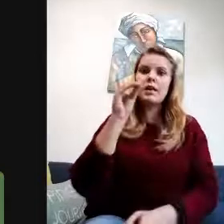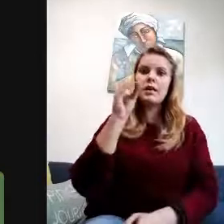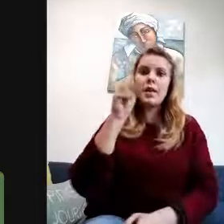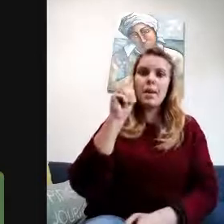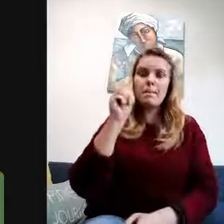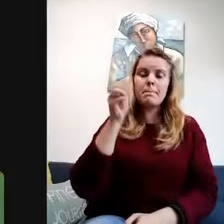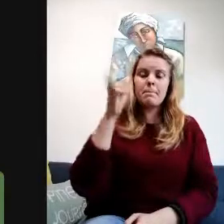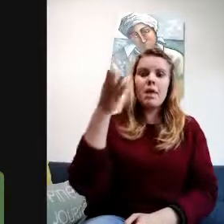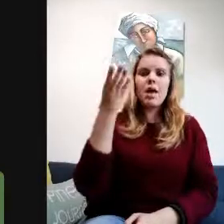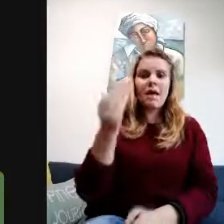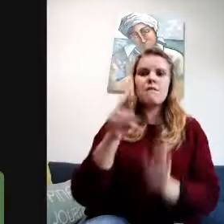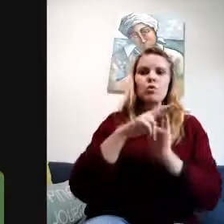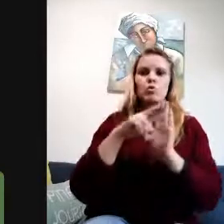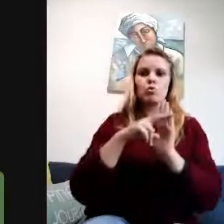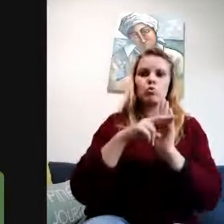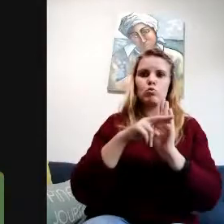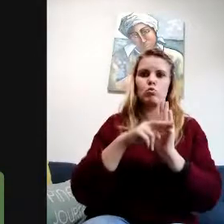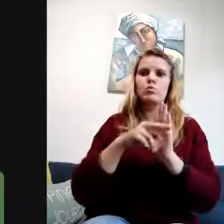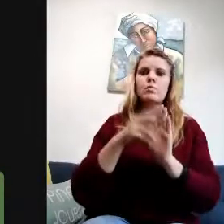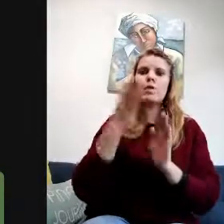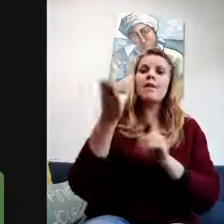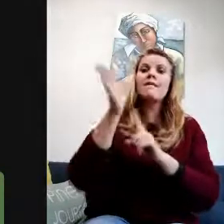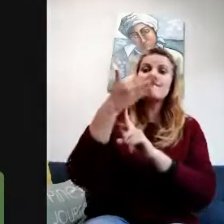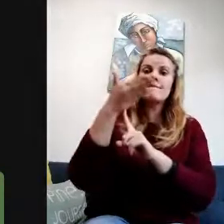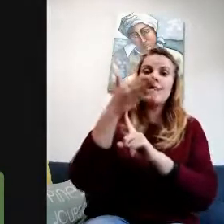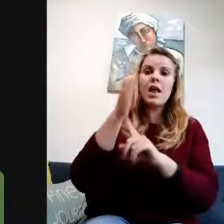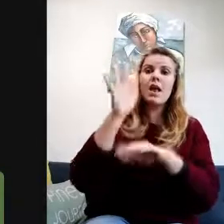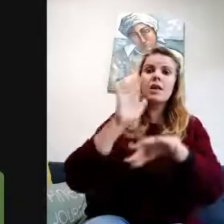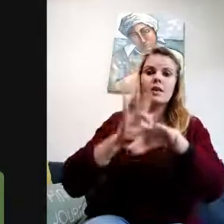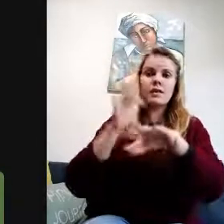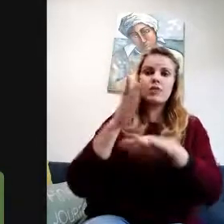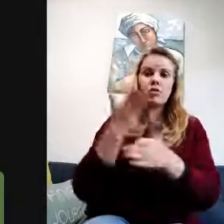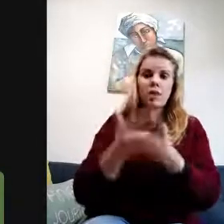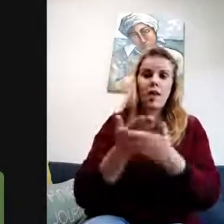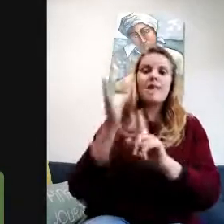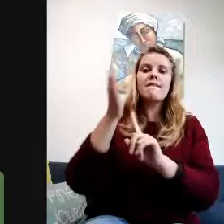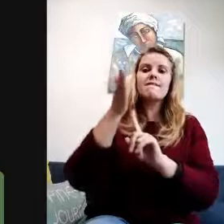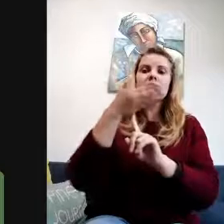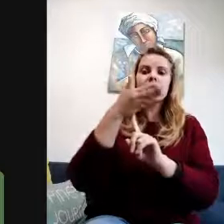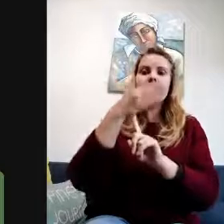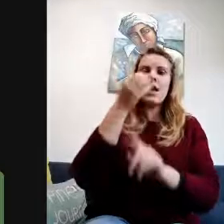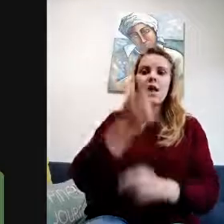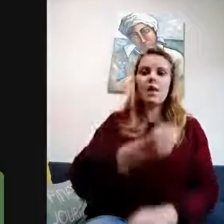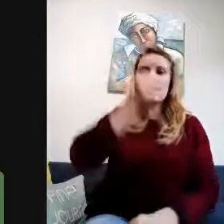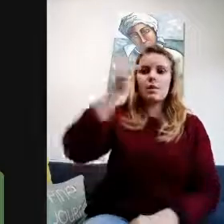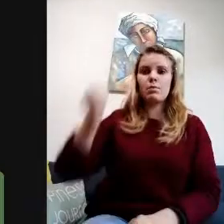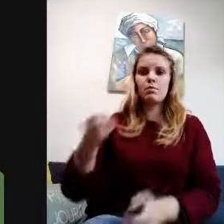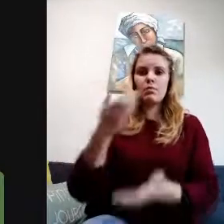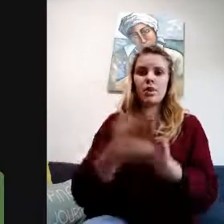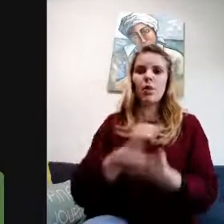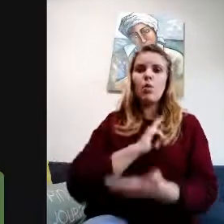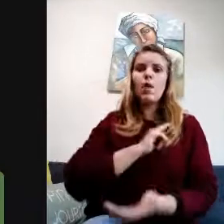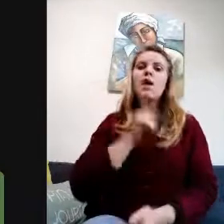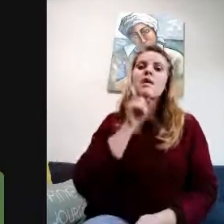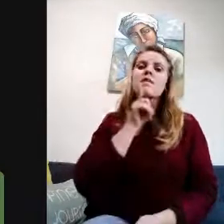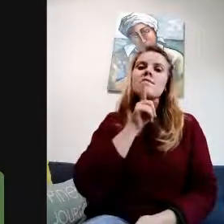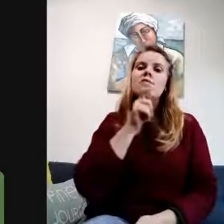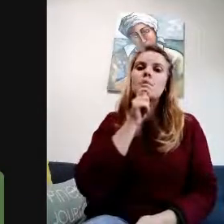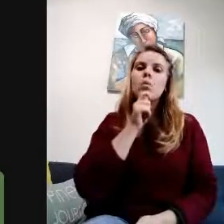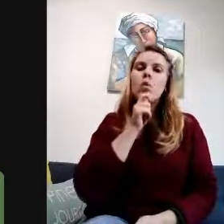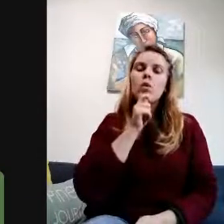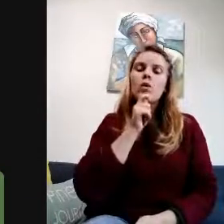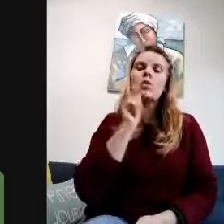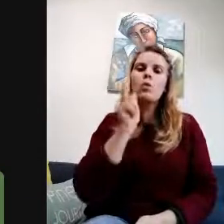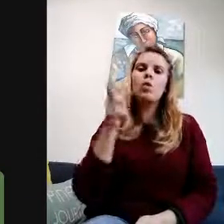will allow you to touch the flag sticks. You're allowed to remove the flag sticks because they will be sprayed down every morning, so your flag sticks may be